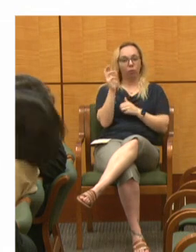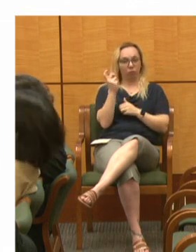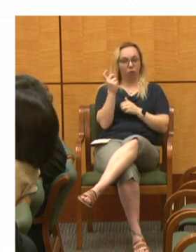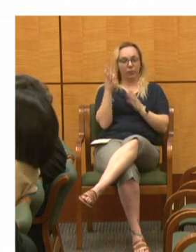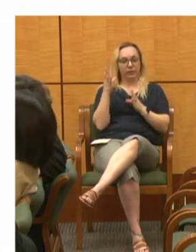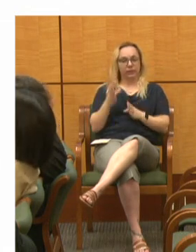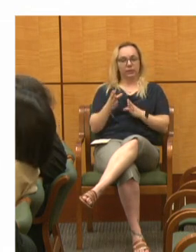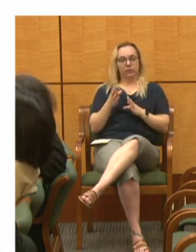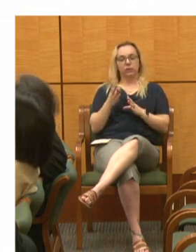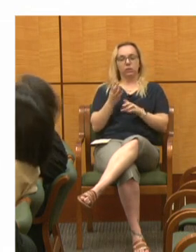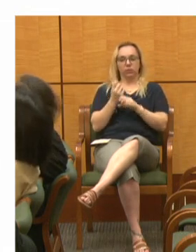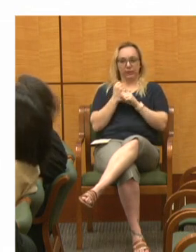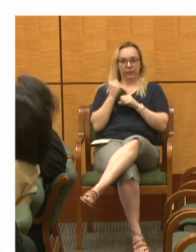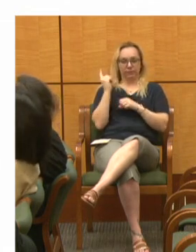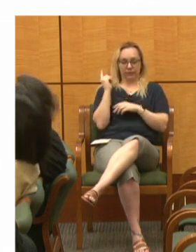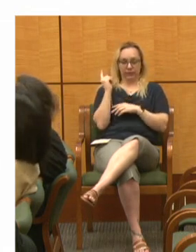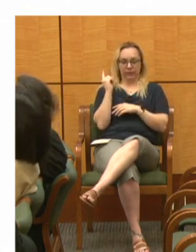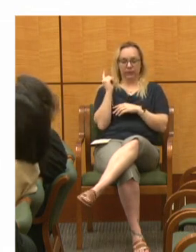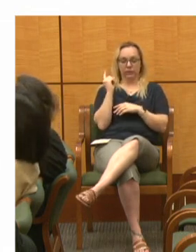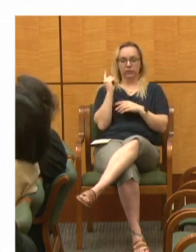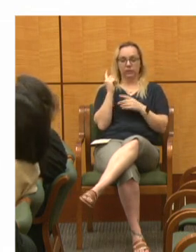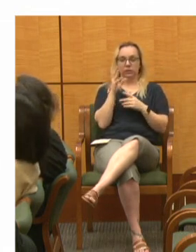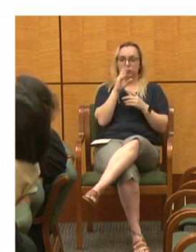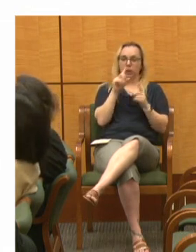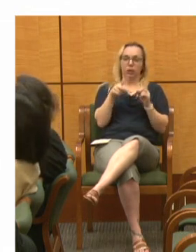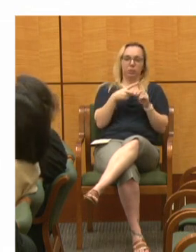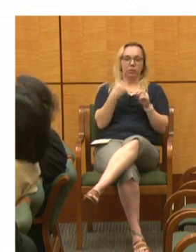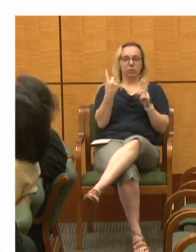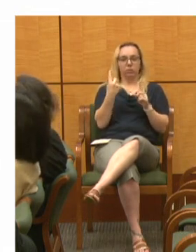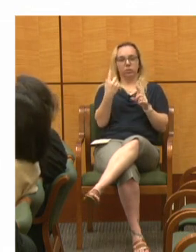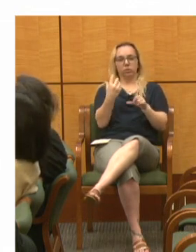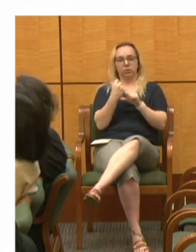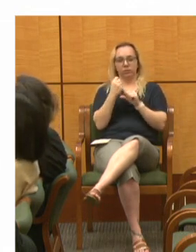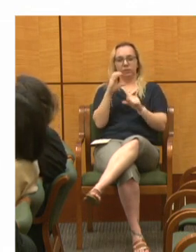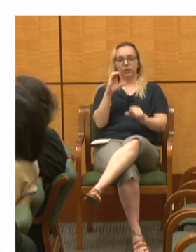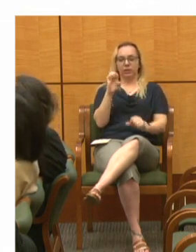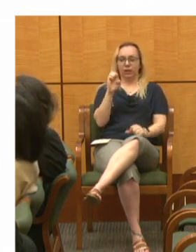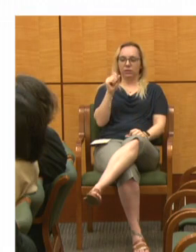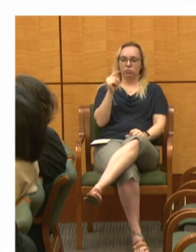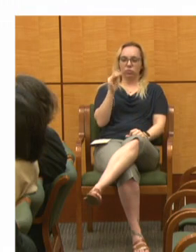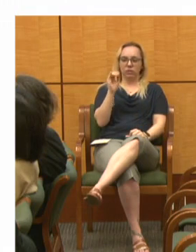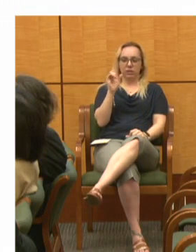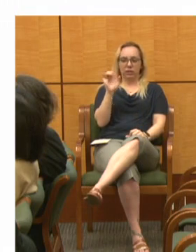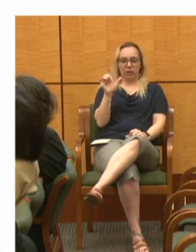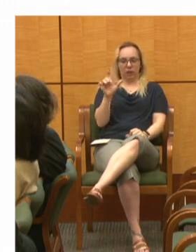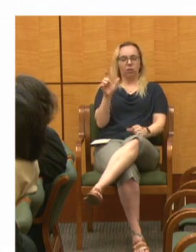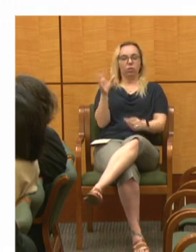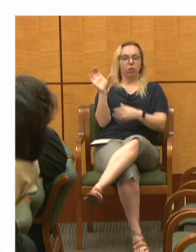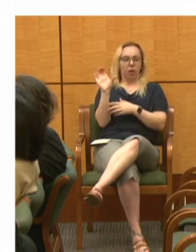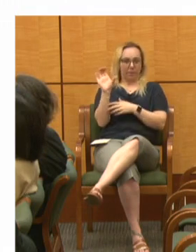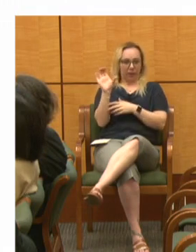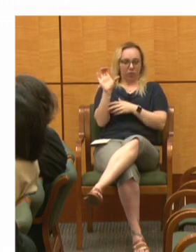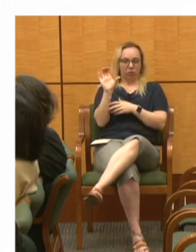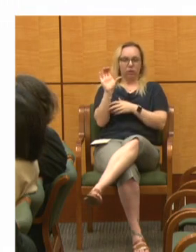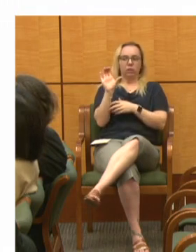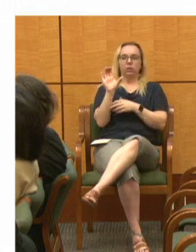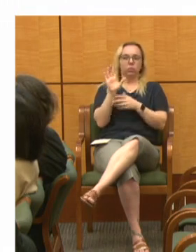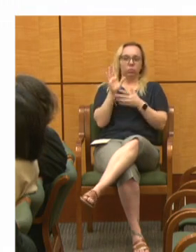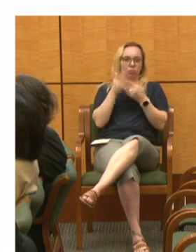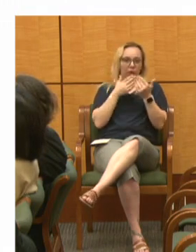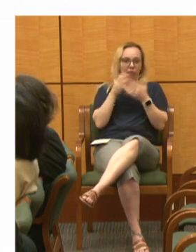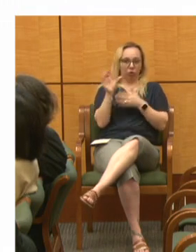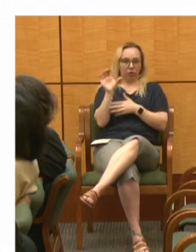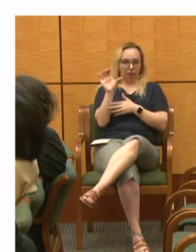talking about a patient who's receiving an estradiol that's been compounded or progesterone or testosterone that's been compounded, typically they're going to look at